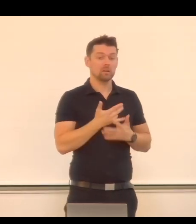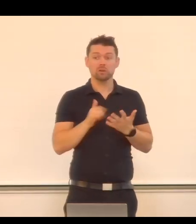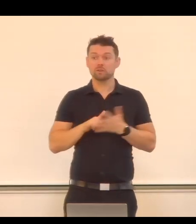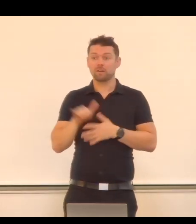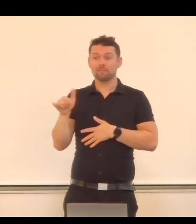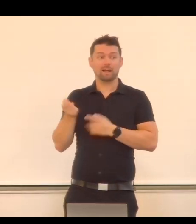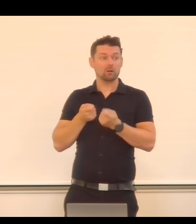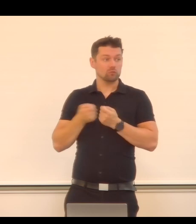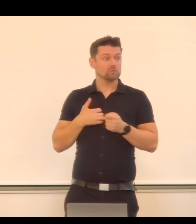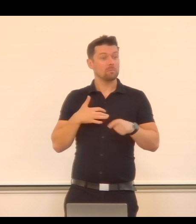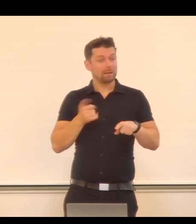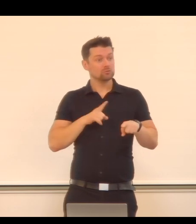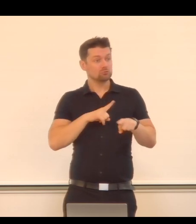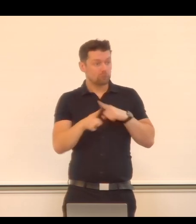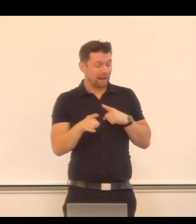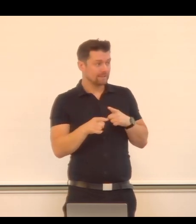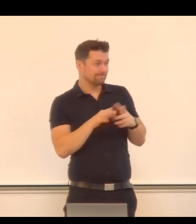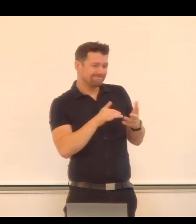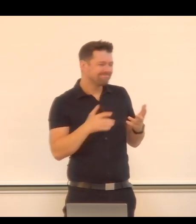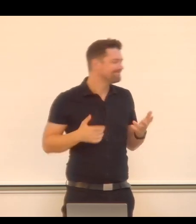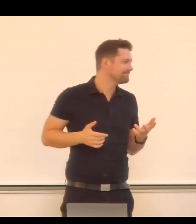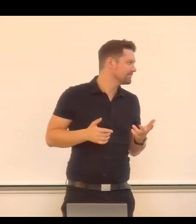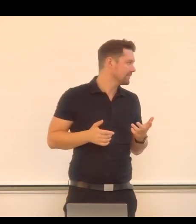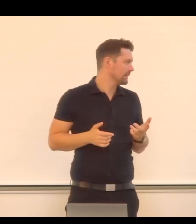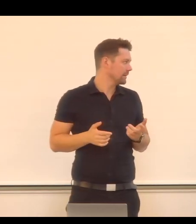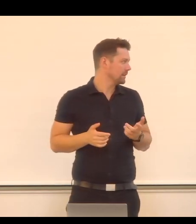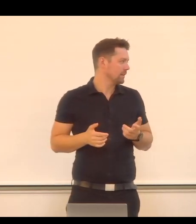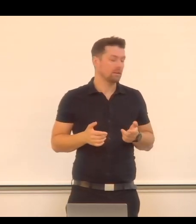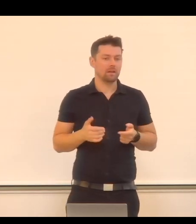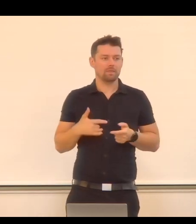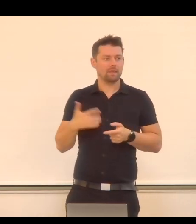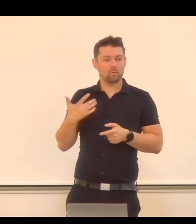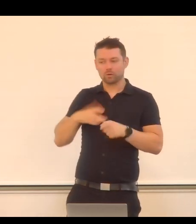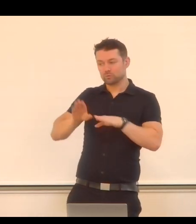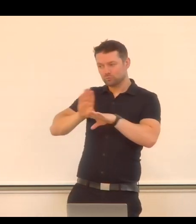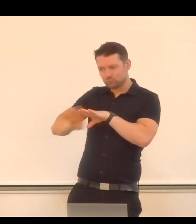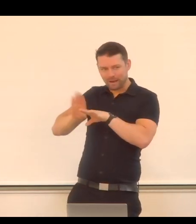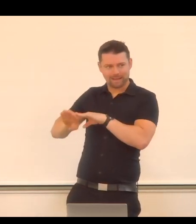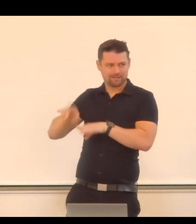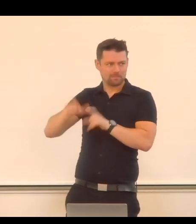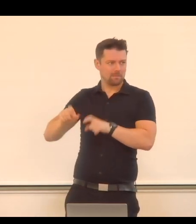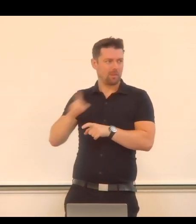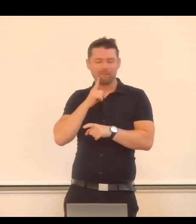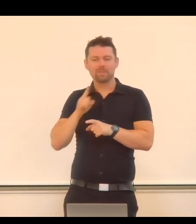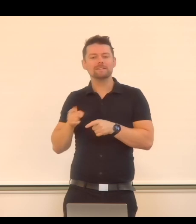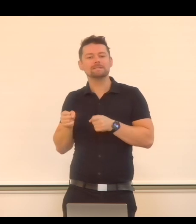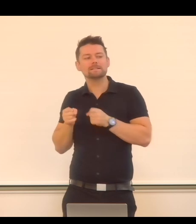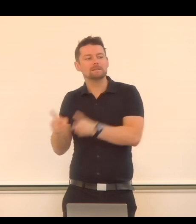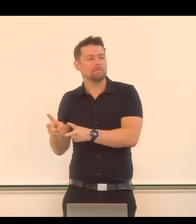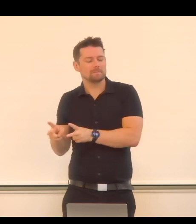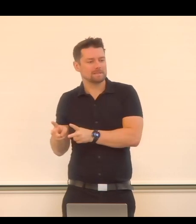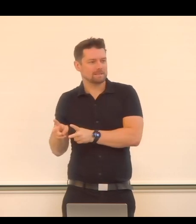the same angle, but that's not the kind of people that they can train people about the systems, so they don't see that as value,